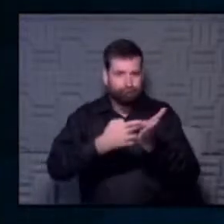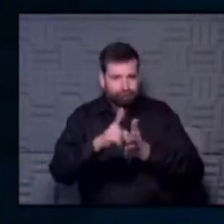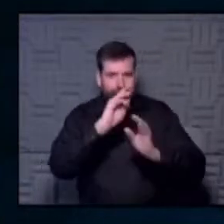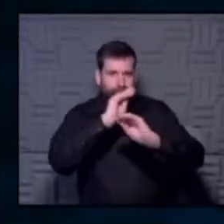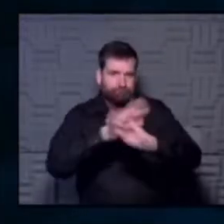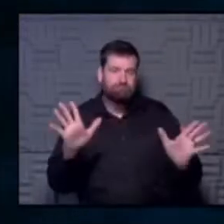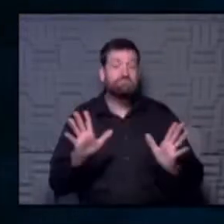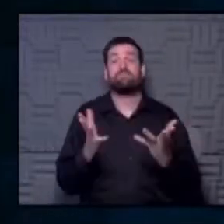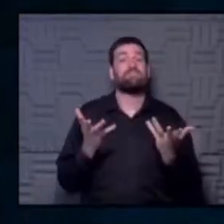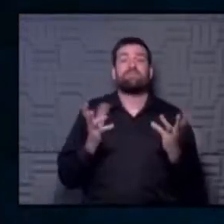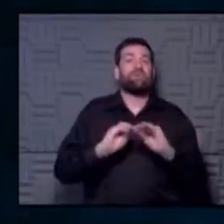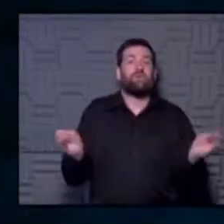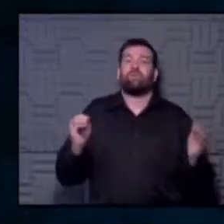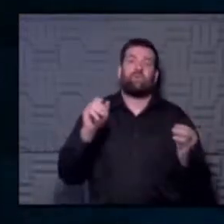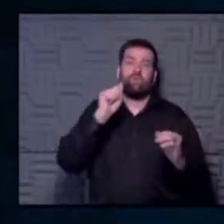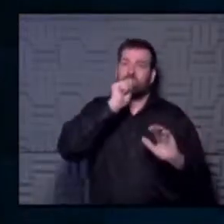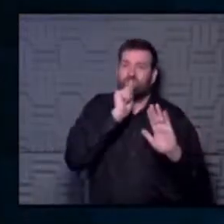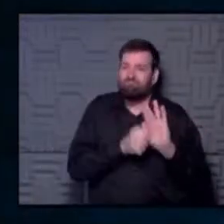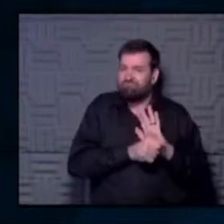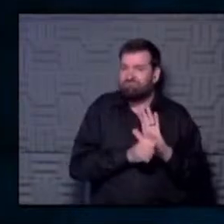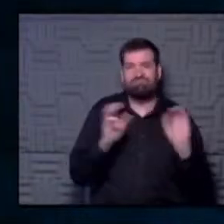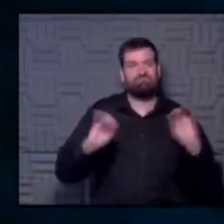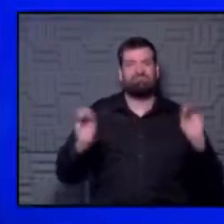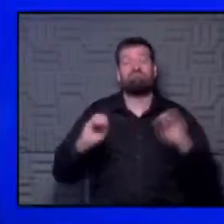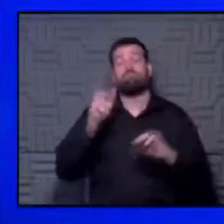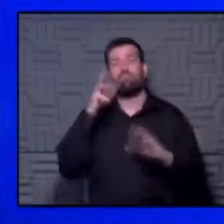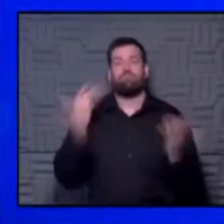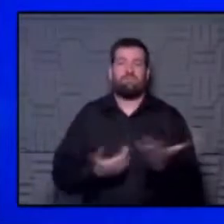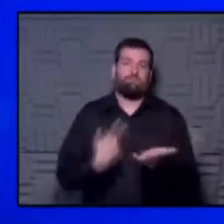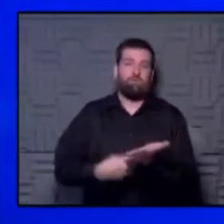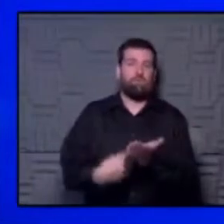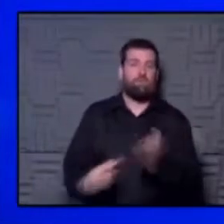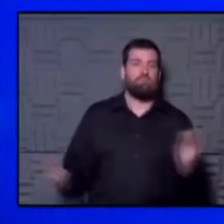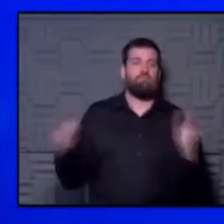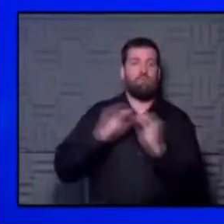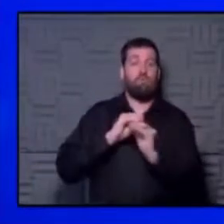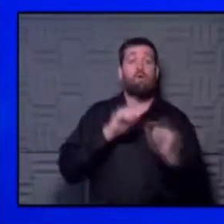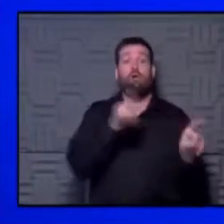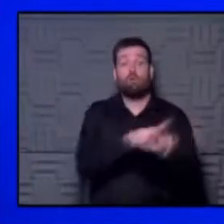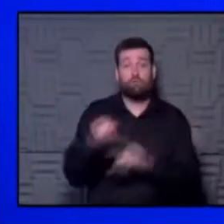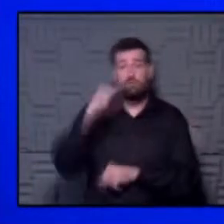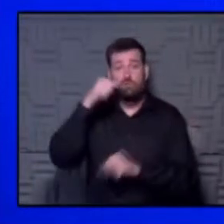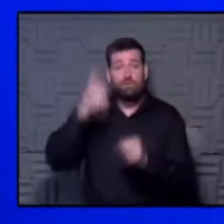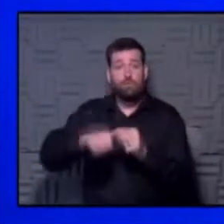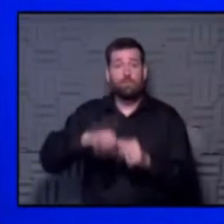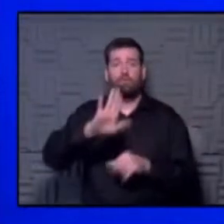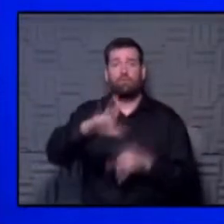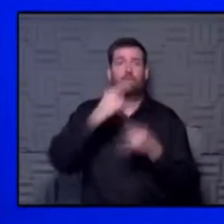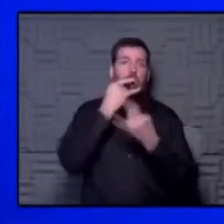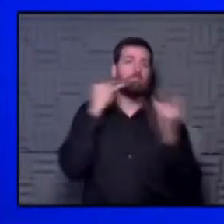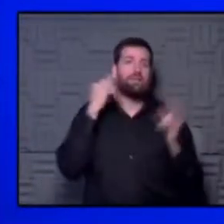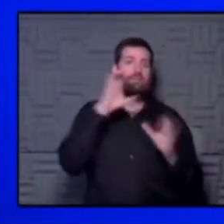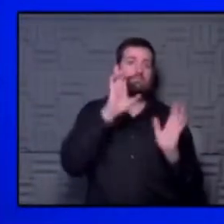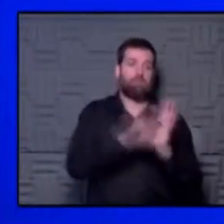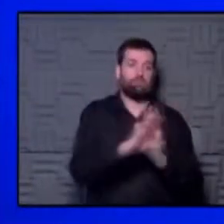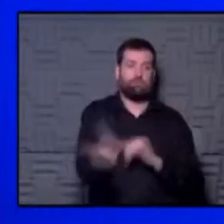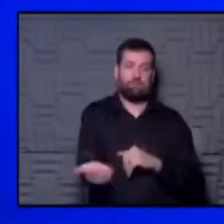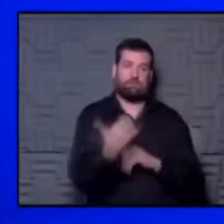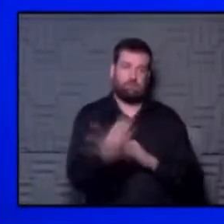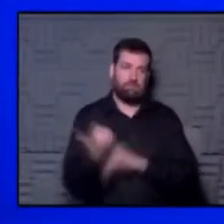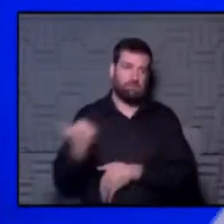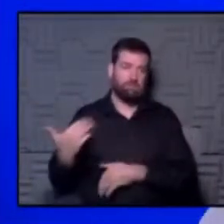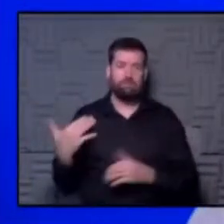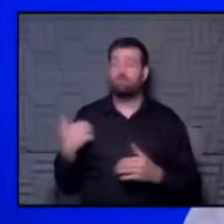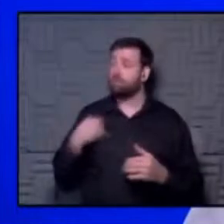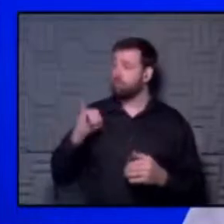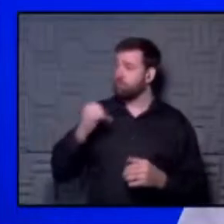thing. So we invite you to be with us tomorrow about that, and we'll talk more about that. Also, remember to send us your mask photos. And